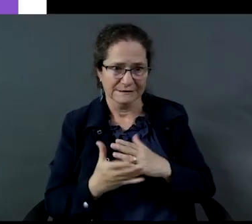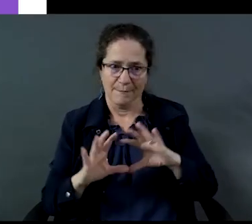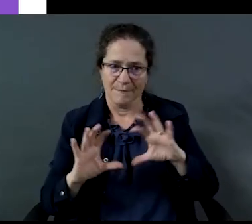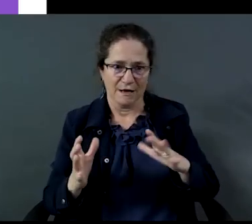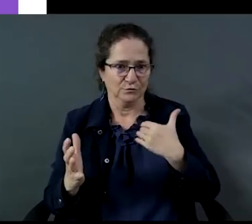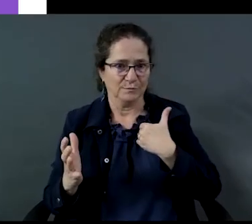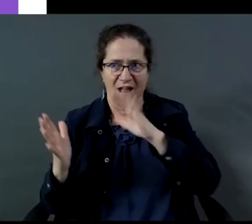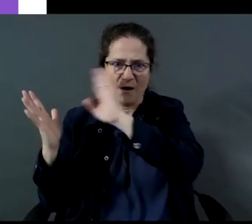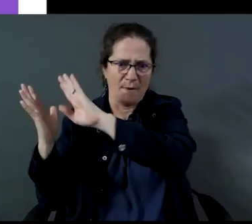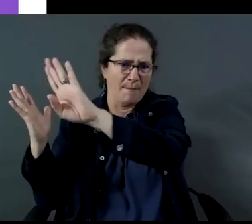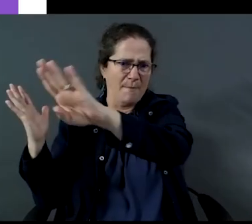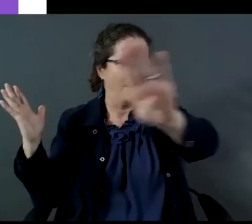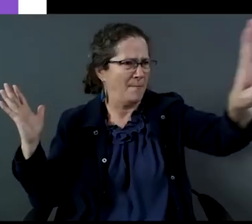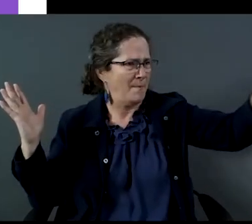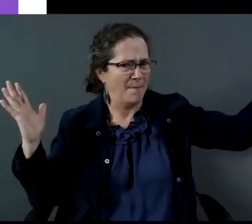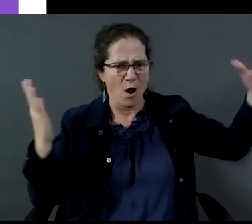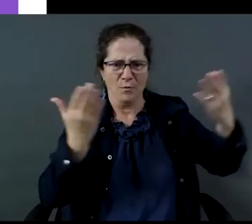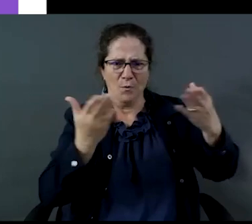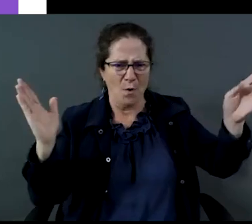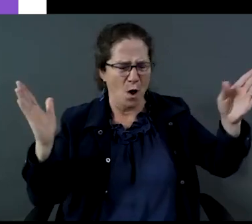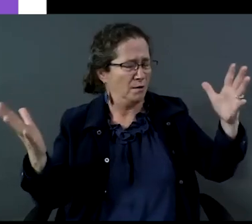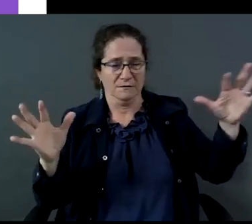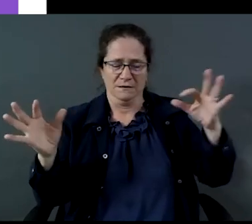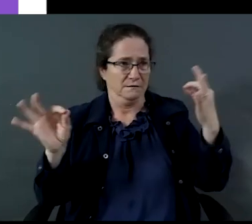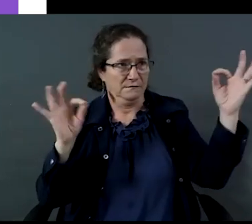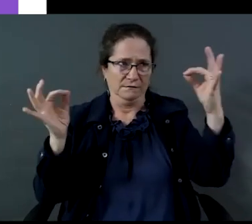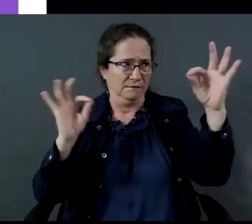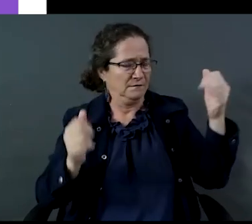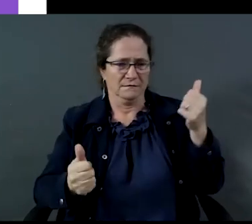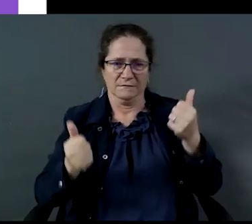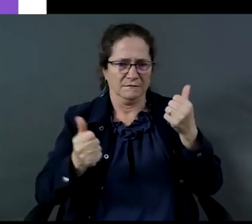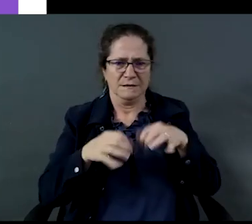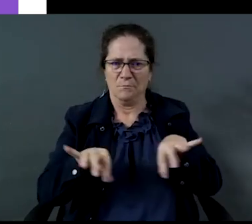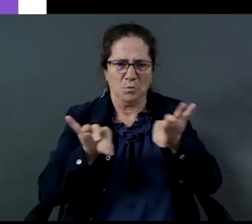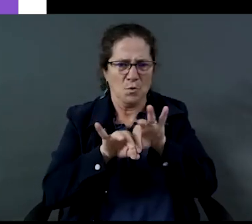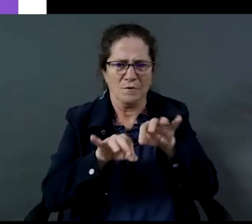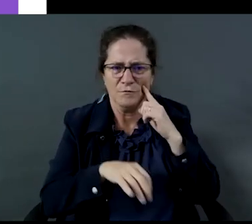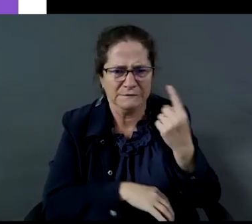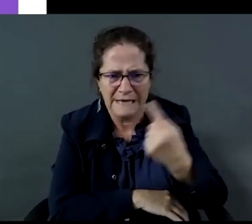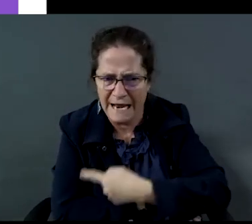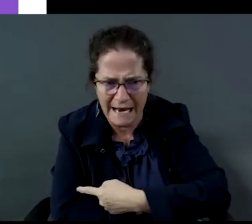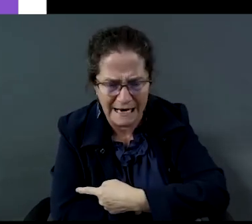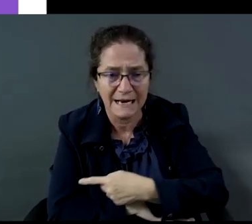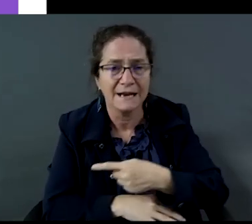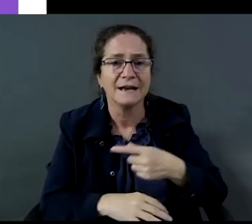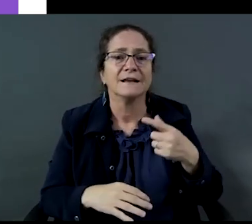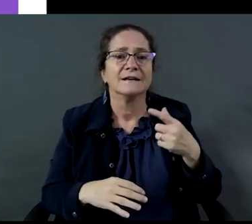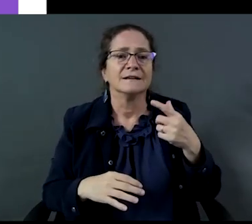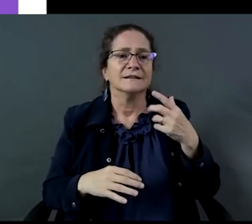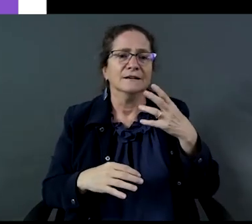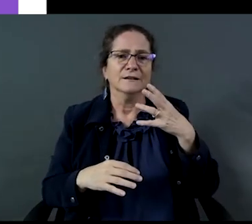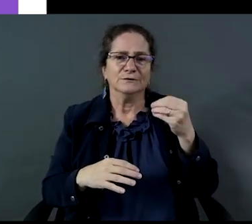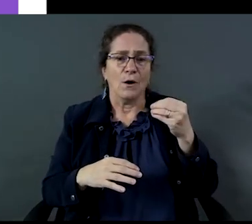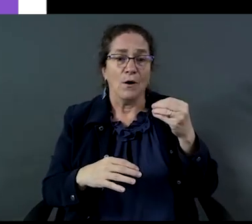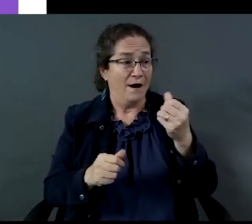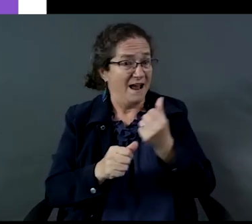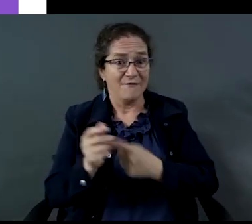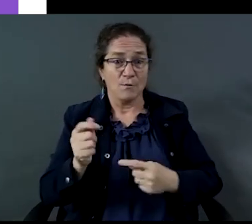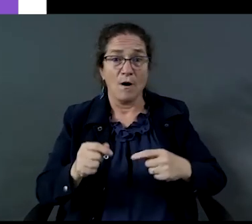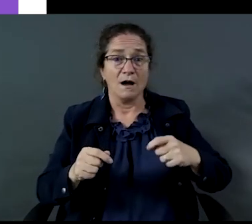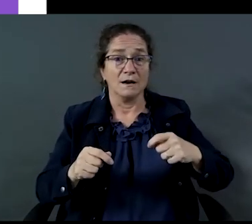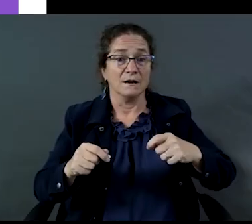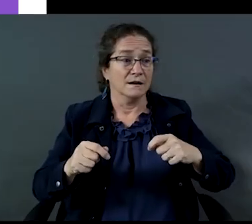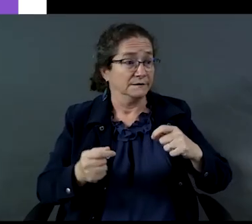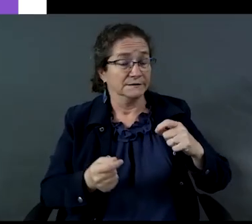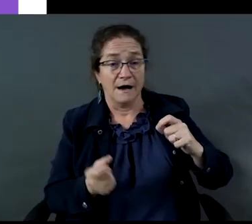for today's lesson? What tool am I going to use? But also there's visual noise. So if everyone's popping up and floating